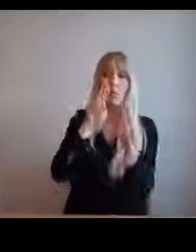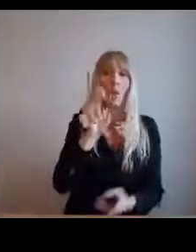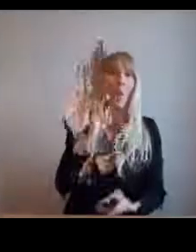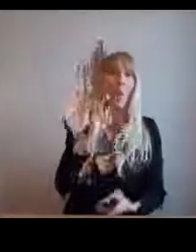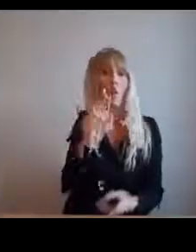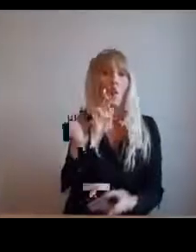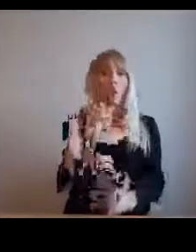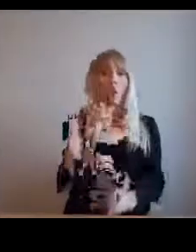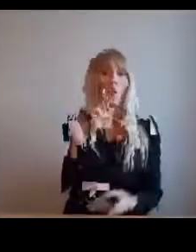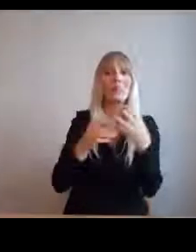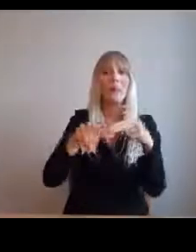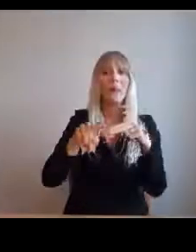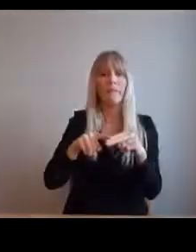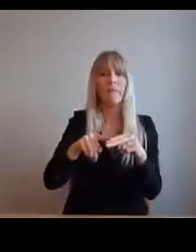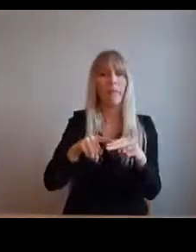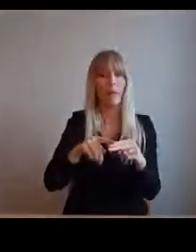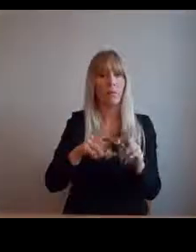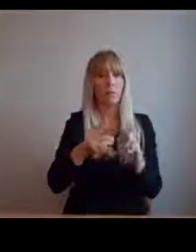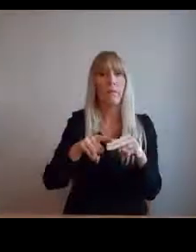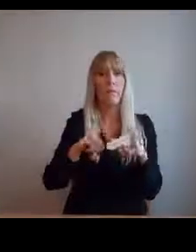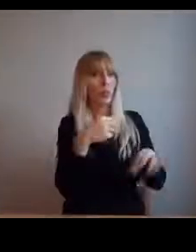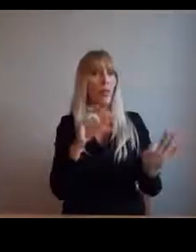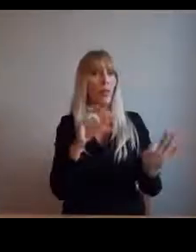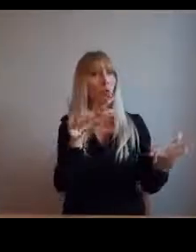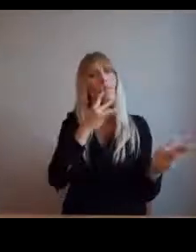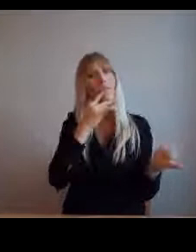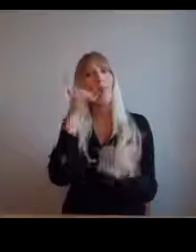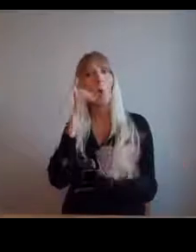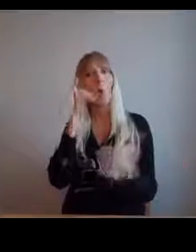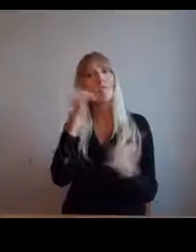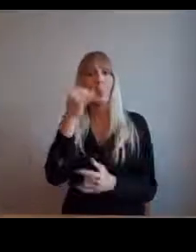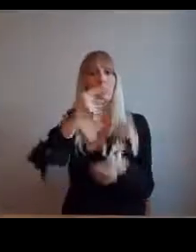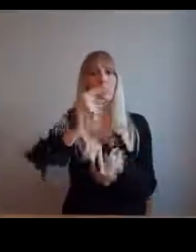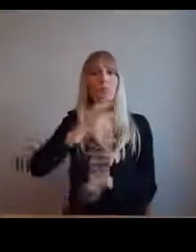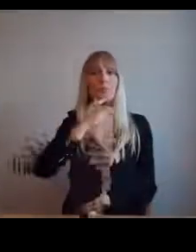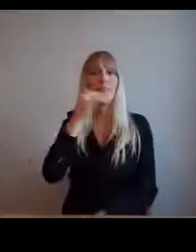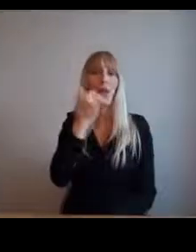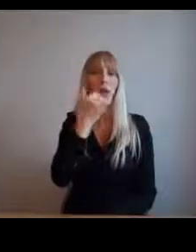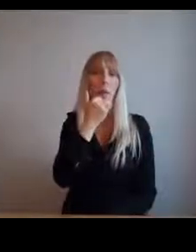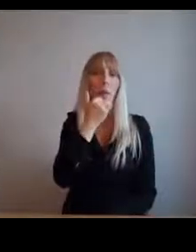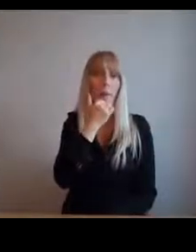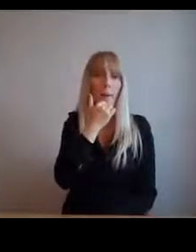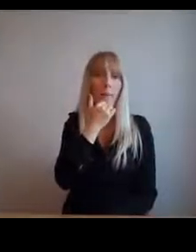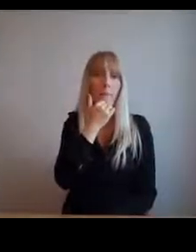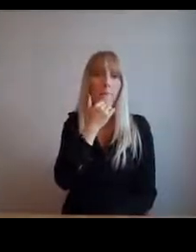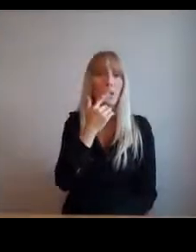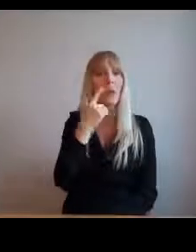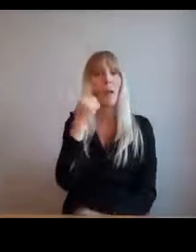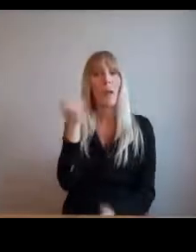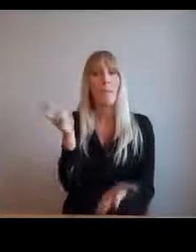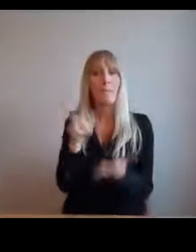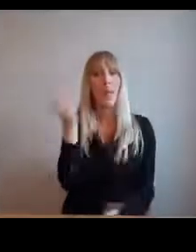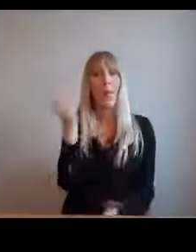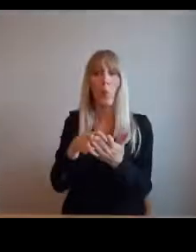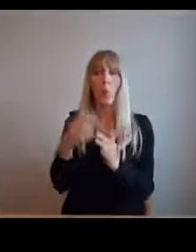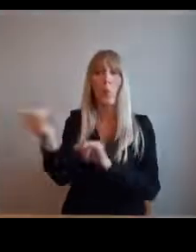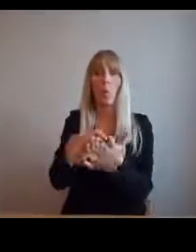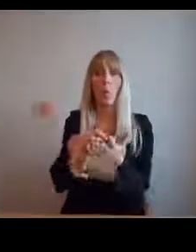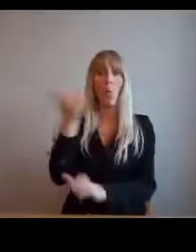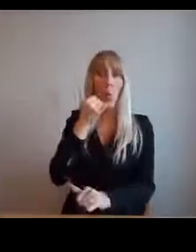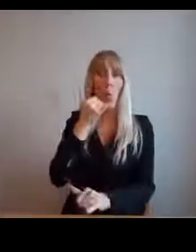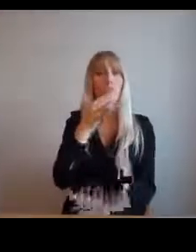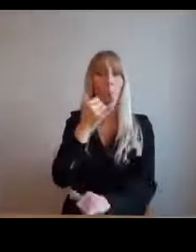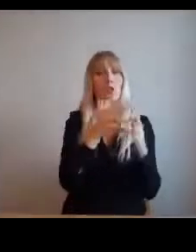answered, we'd encourage you to book a callback using our telephone surgery service. Callbacks can be booked on our website, and that's